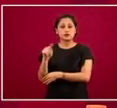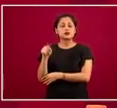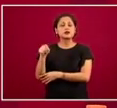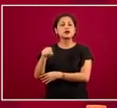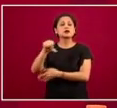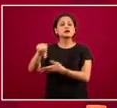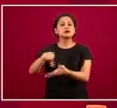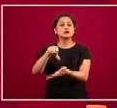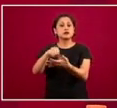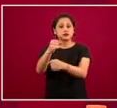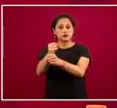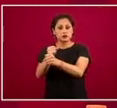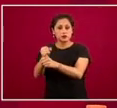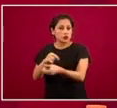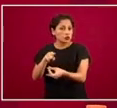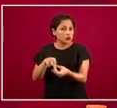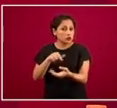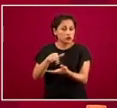had